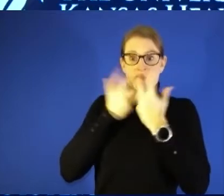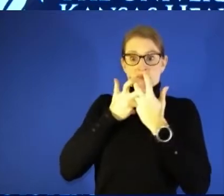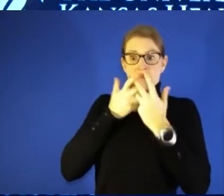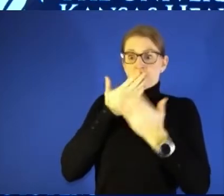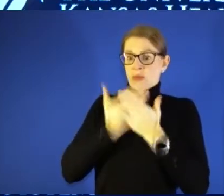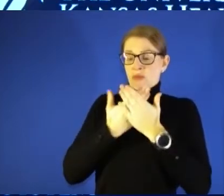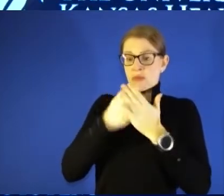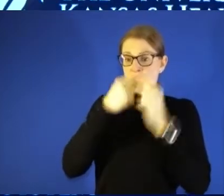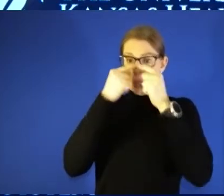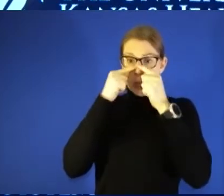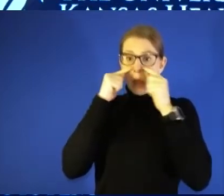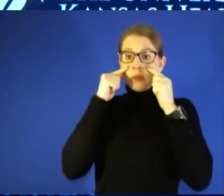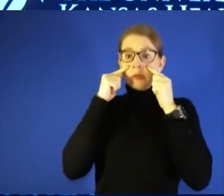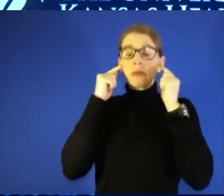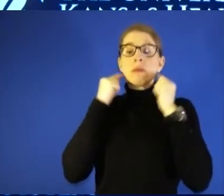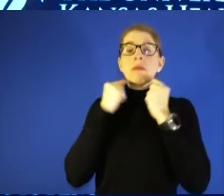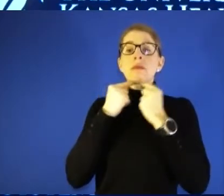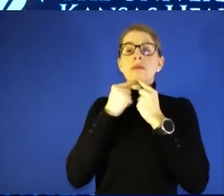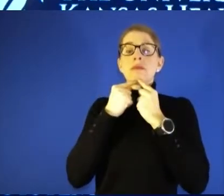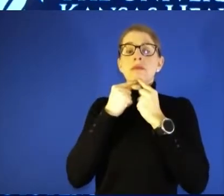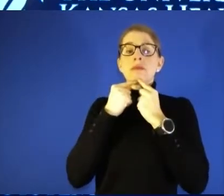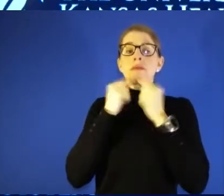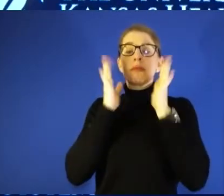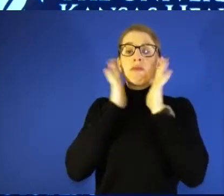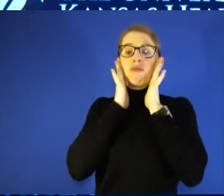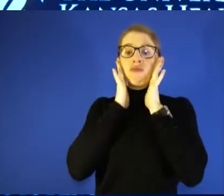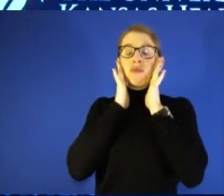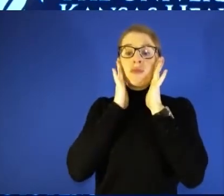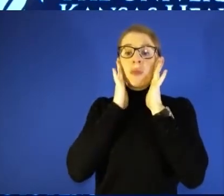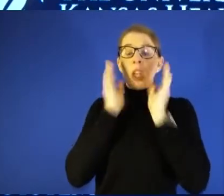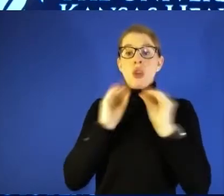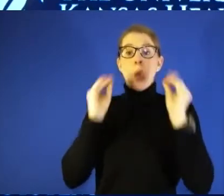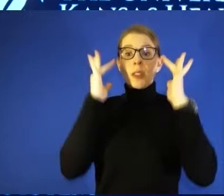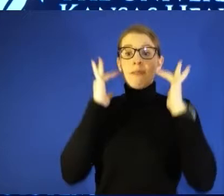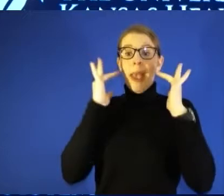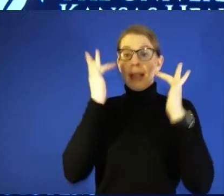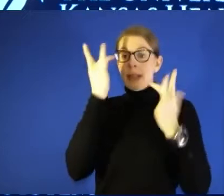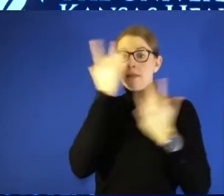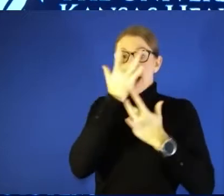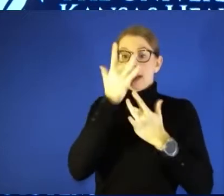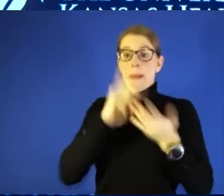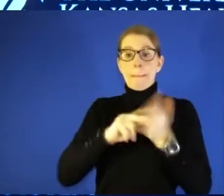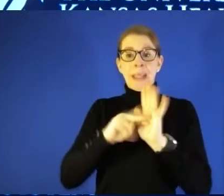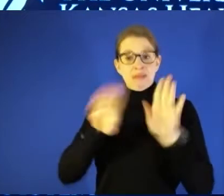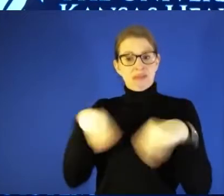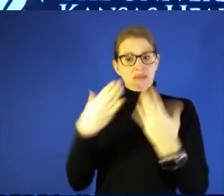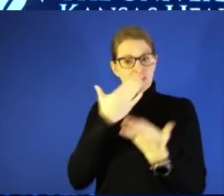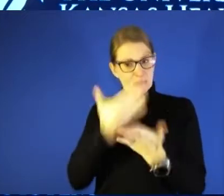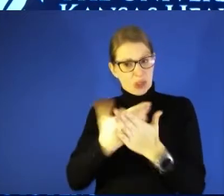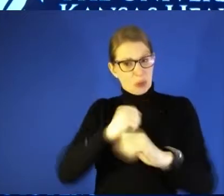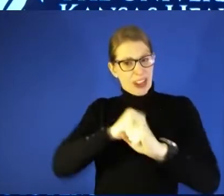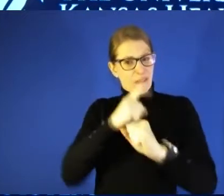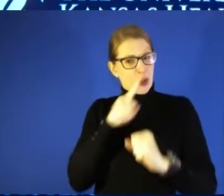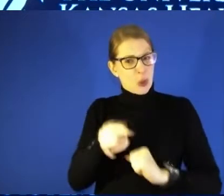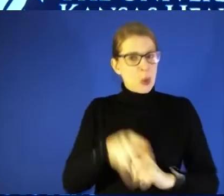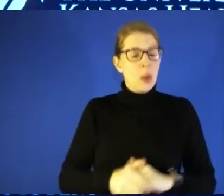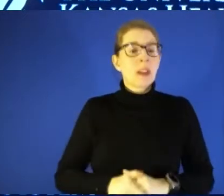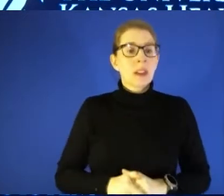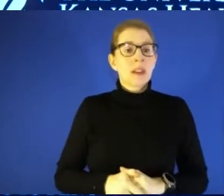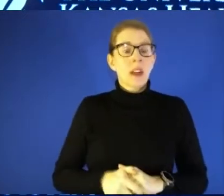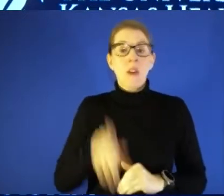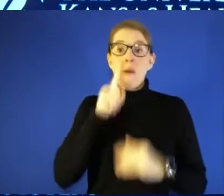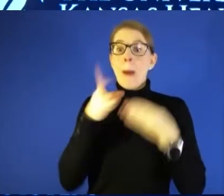your nose, it covers your mouth, it covers your chin. There's no gaps, and that's providing some pretty good protection for you in a public